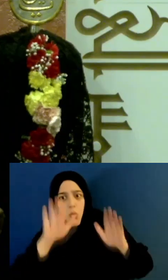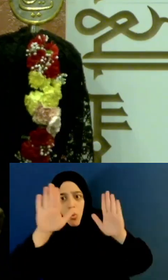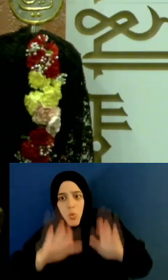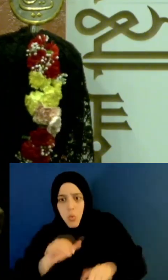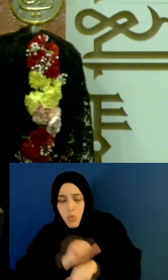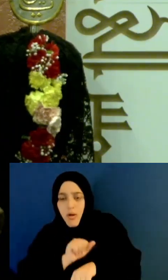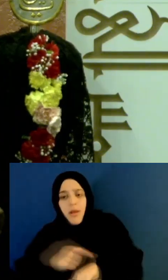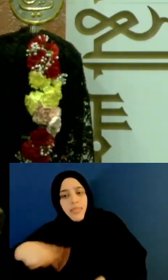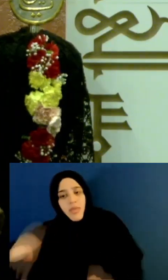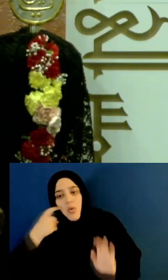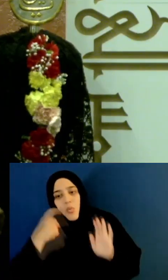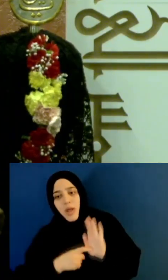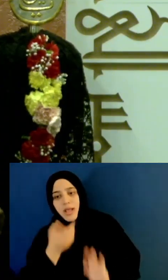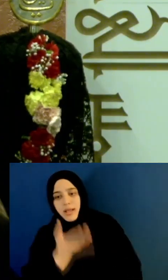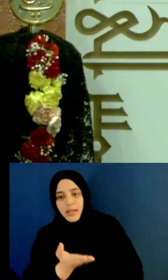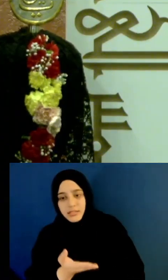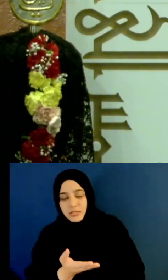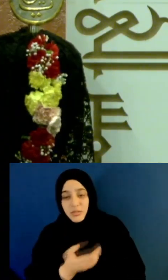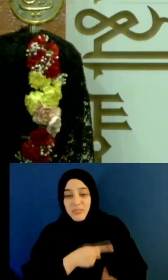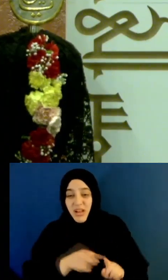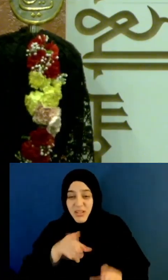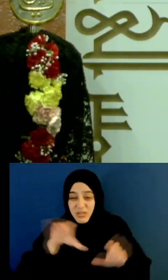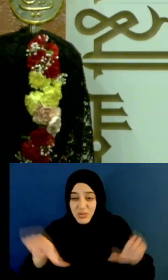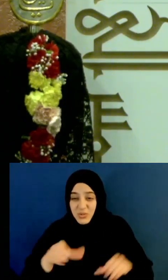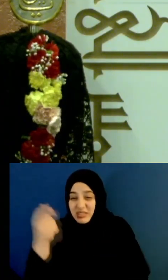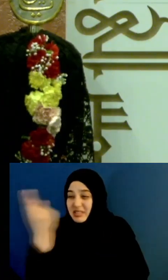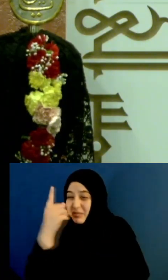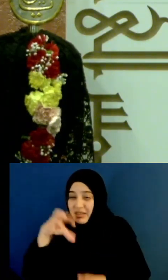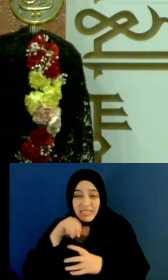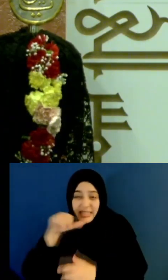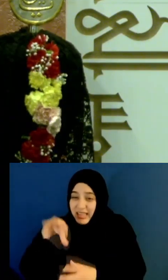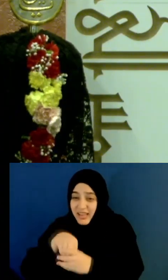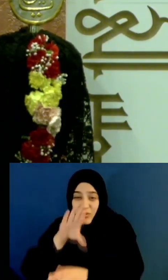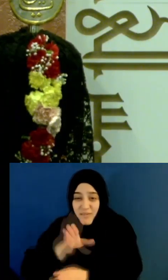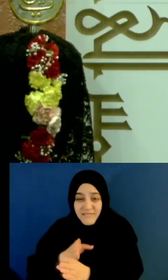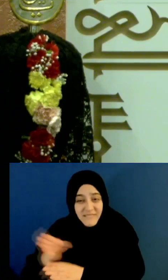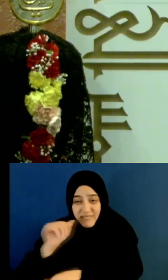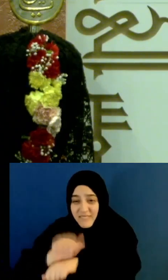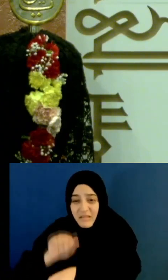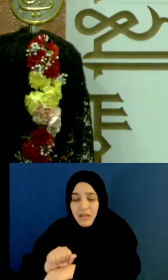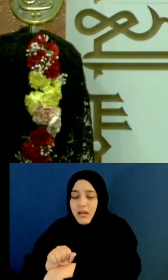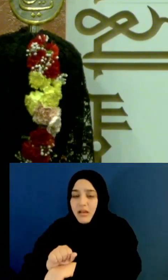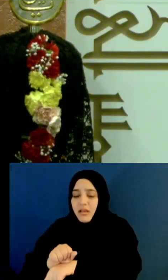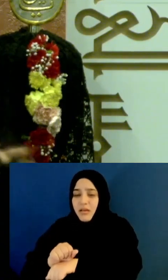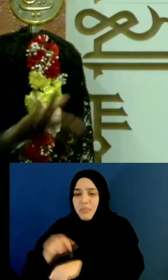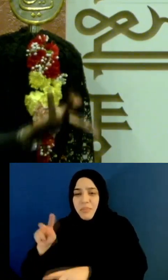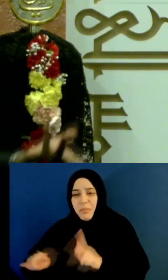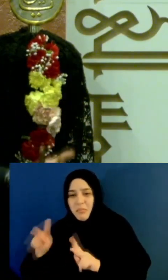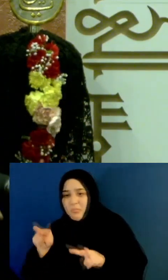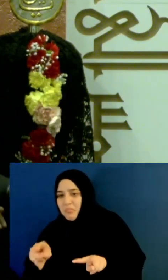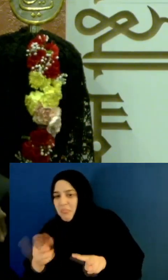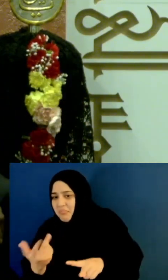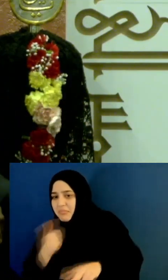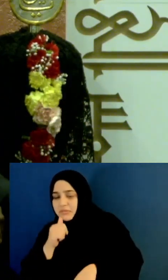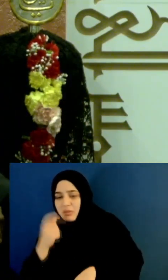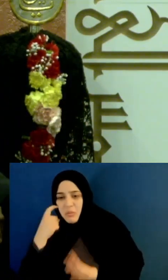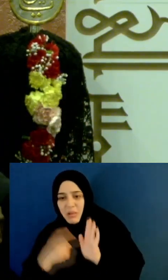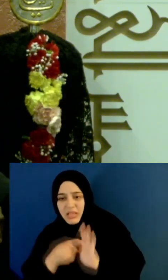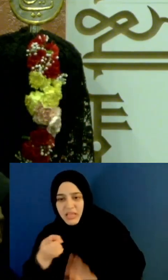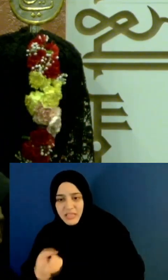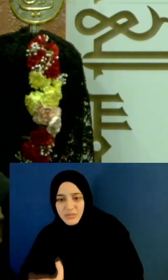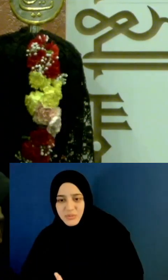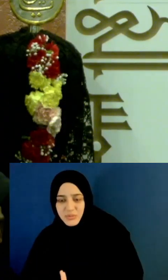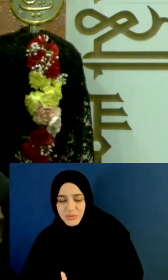not be recognized. So identity gives us that social recognition.